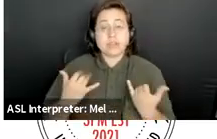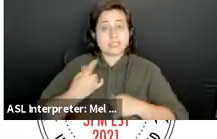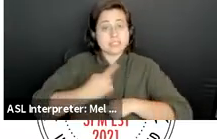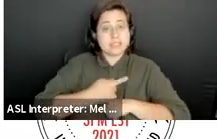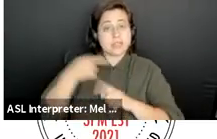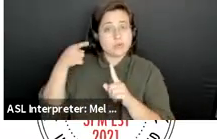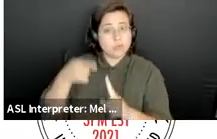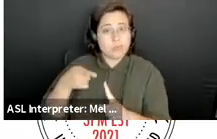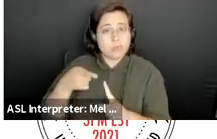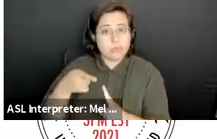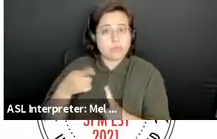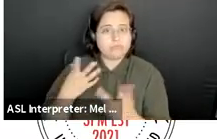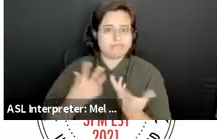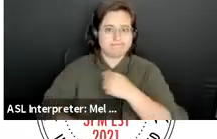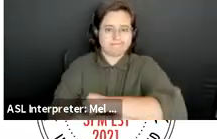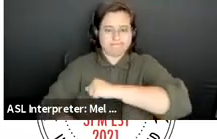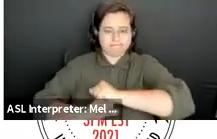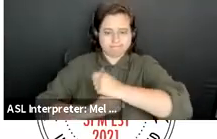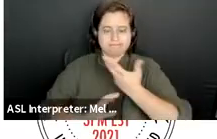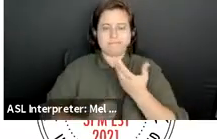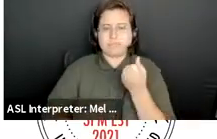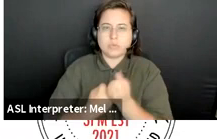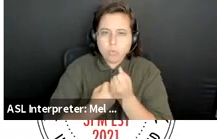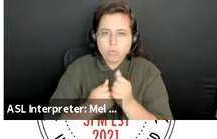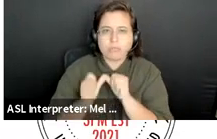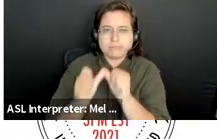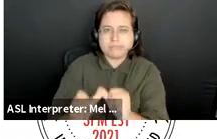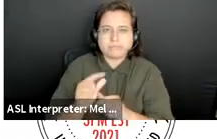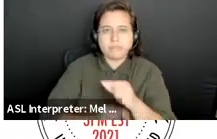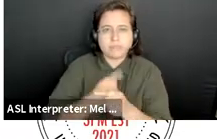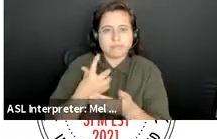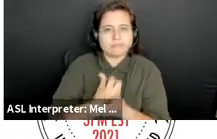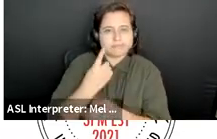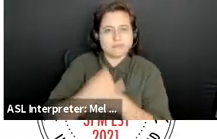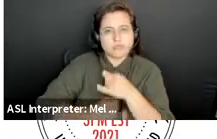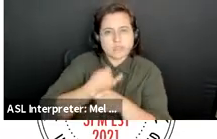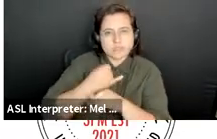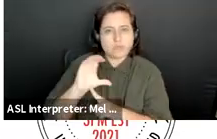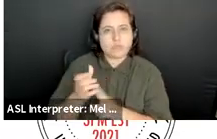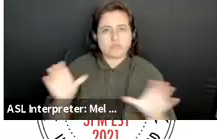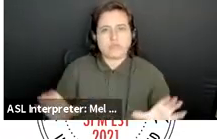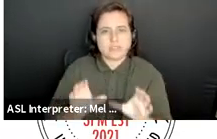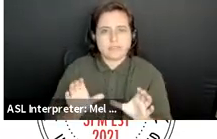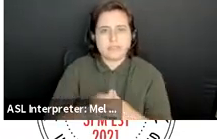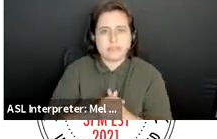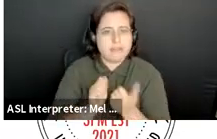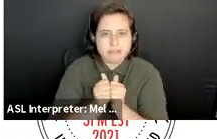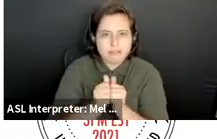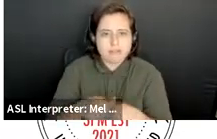are fundamentally to help support ongoing global opportunities for international cultural activity by